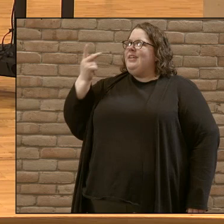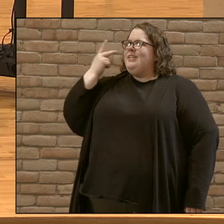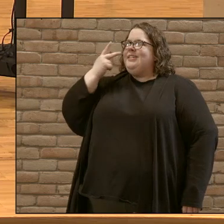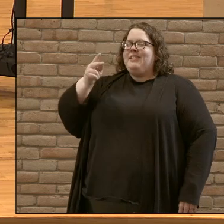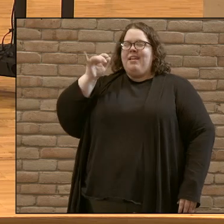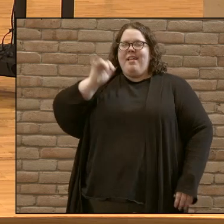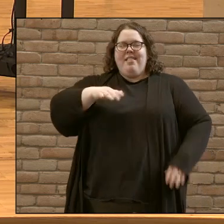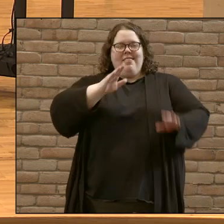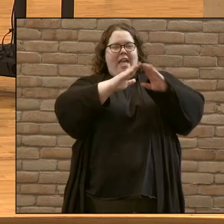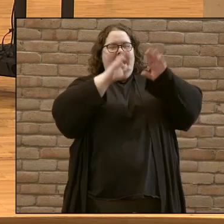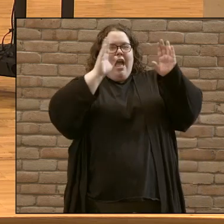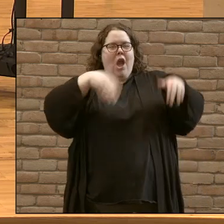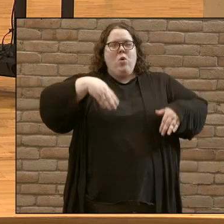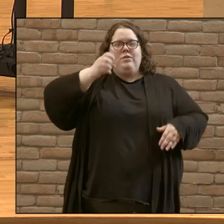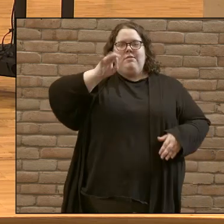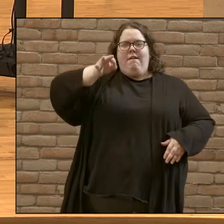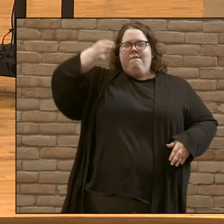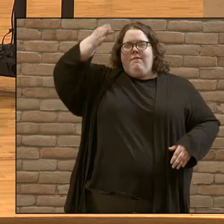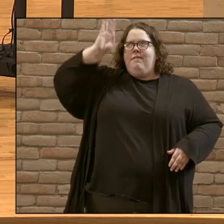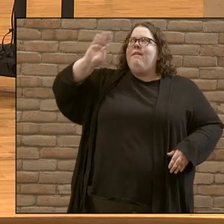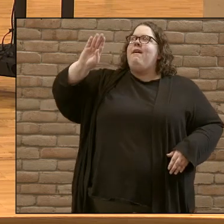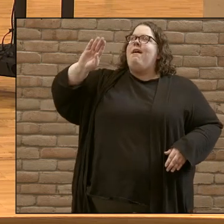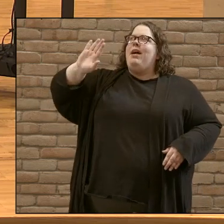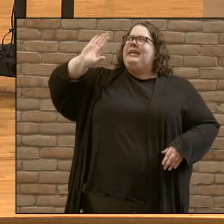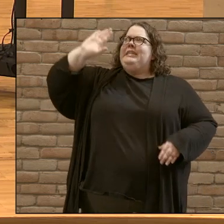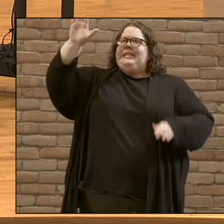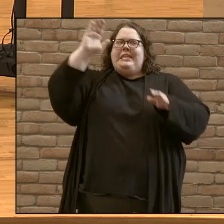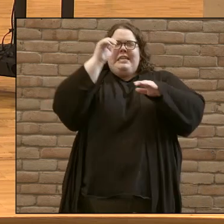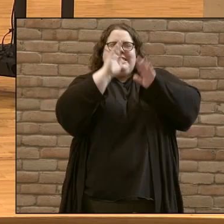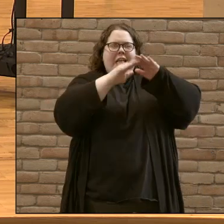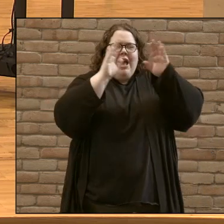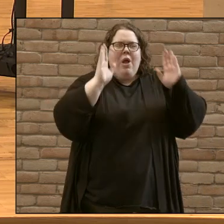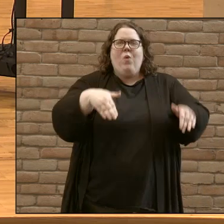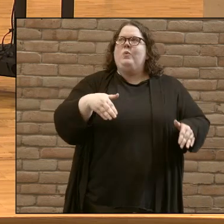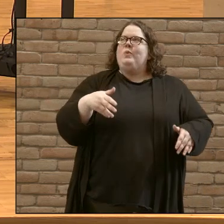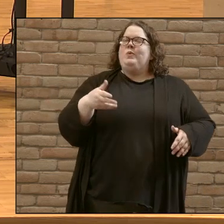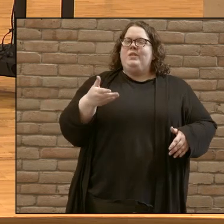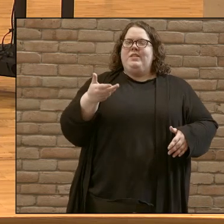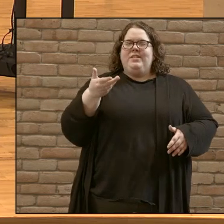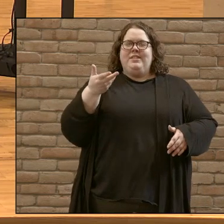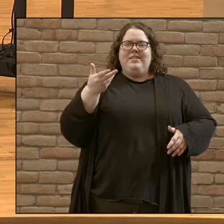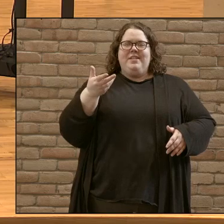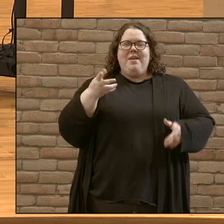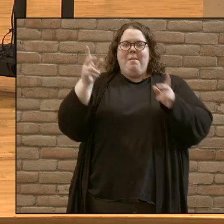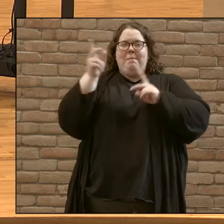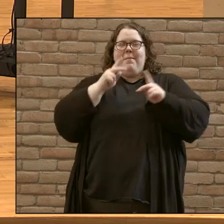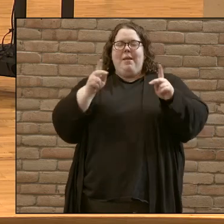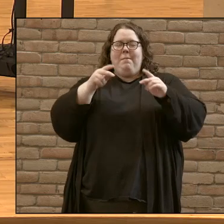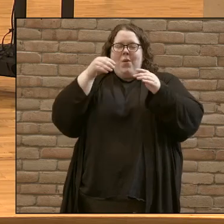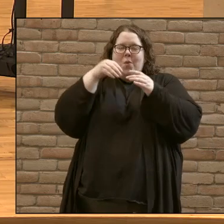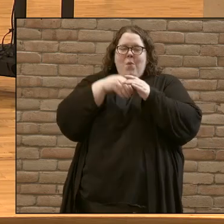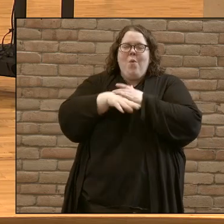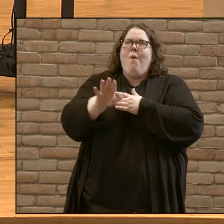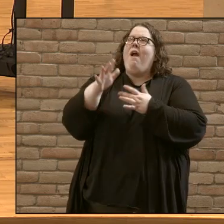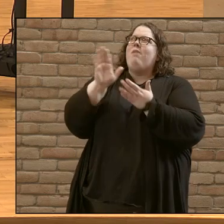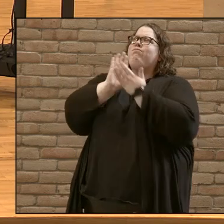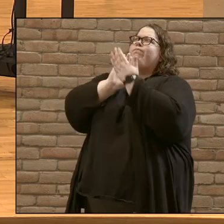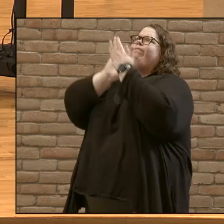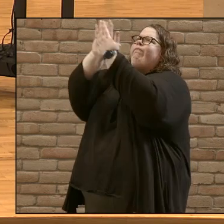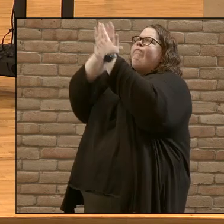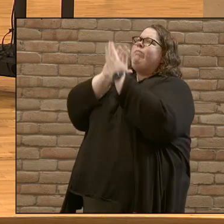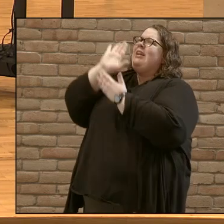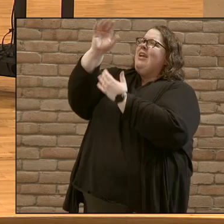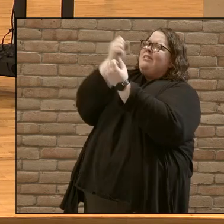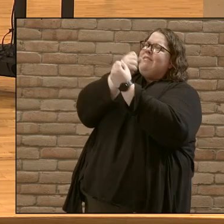God, the residence of God, the place where people can encounter the love and the majesty and